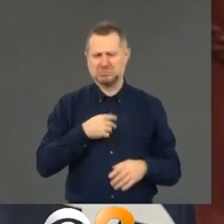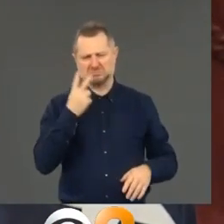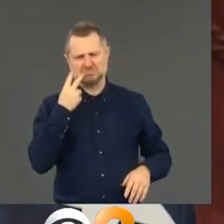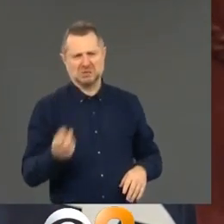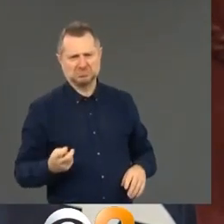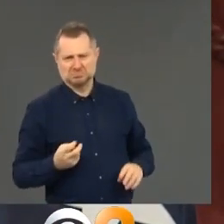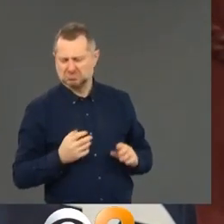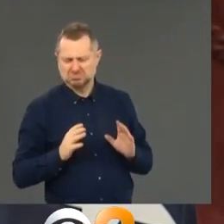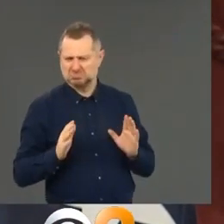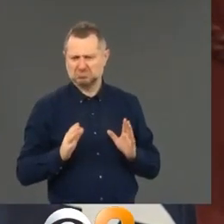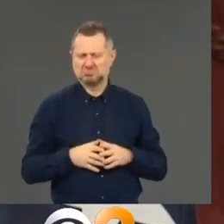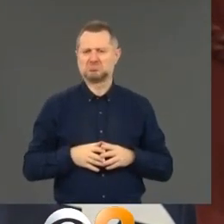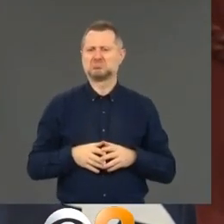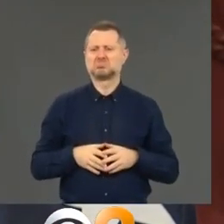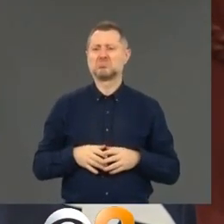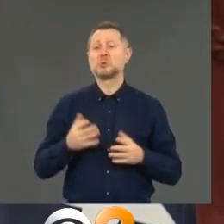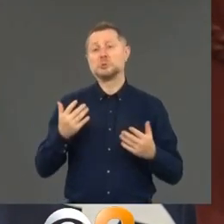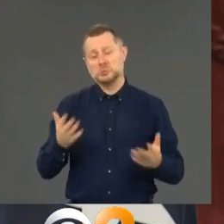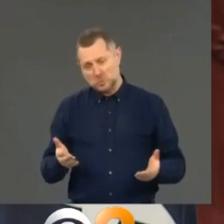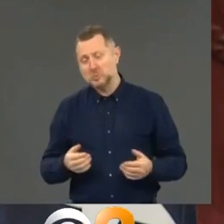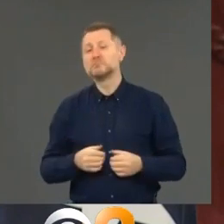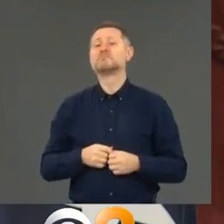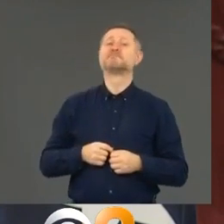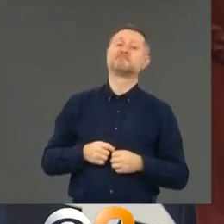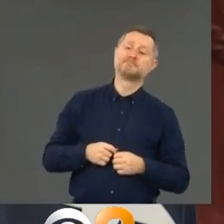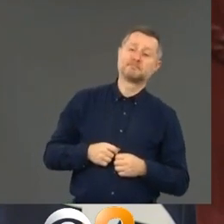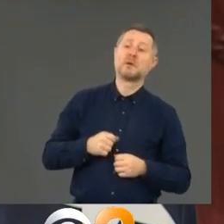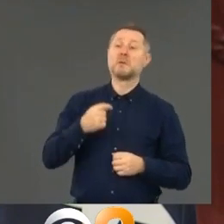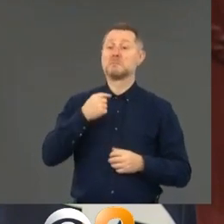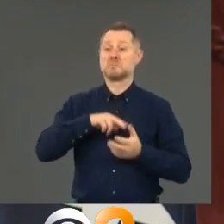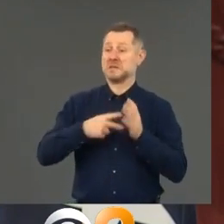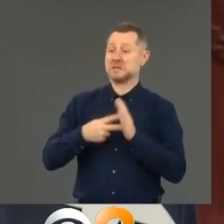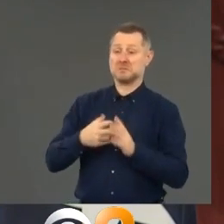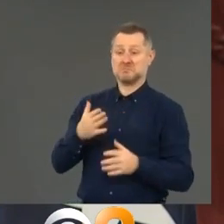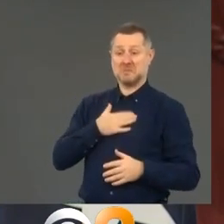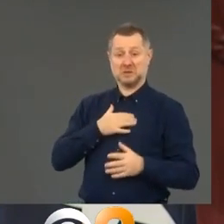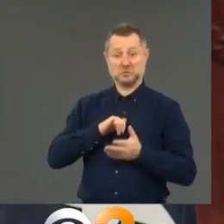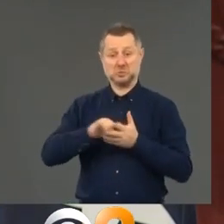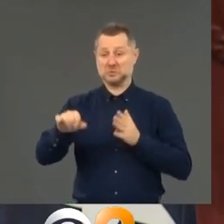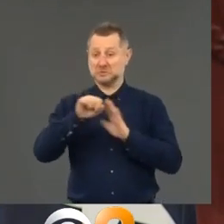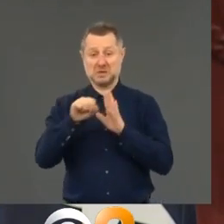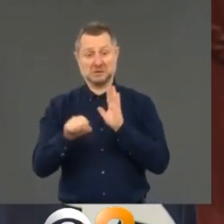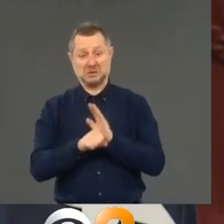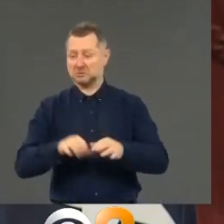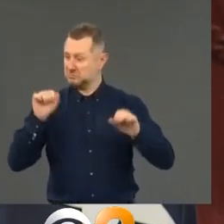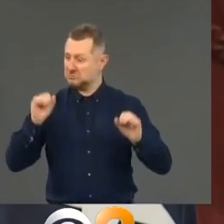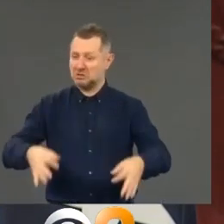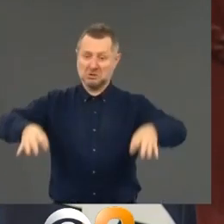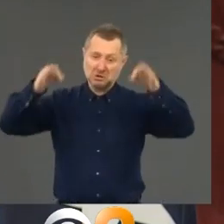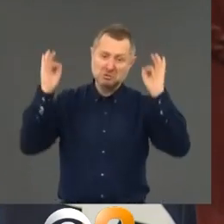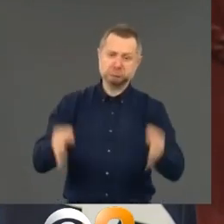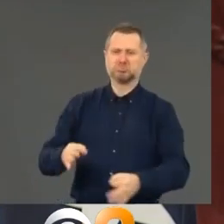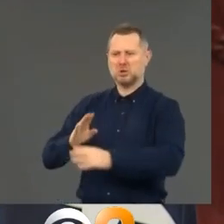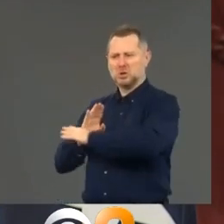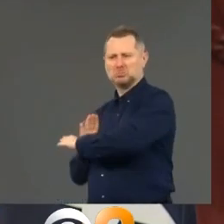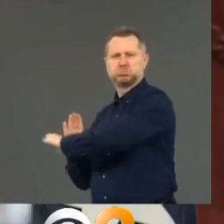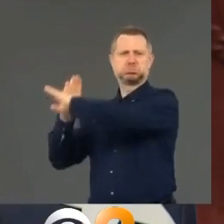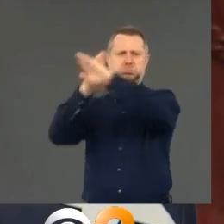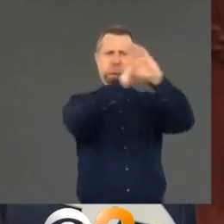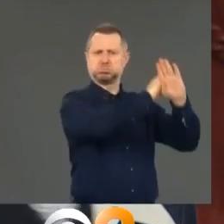So I don't believe there's a state role in setting borders.